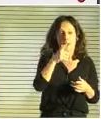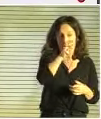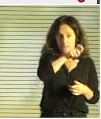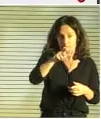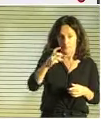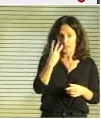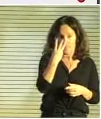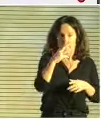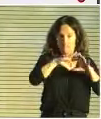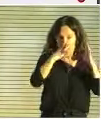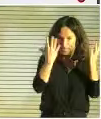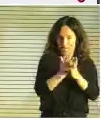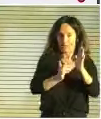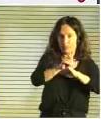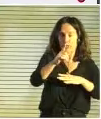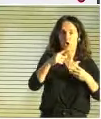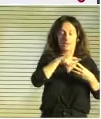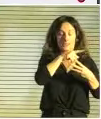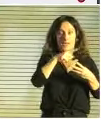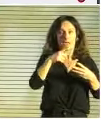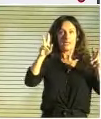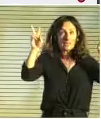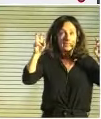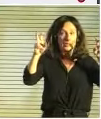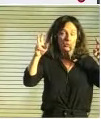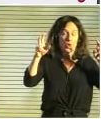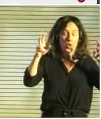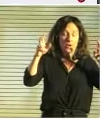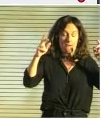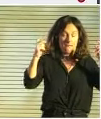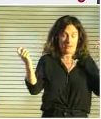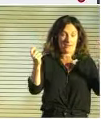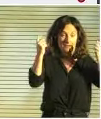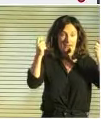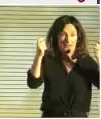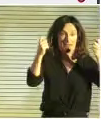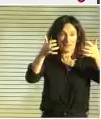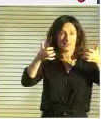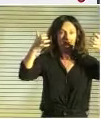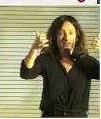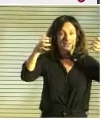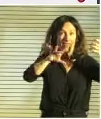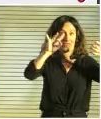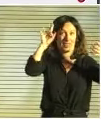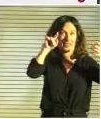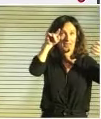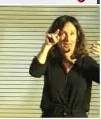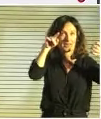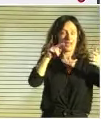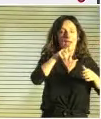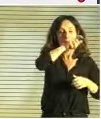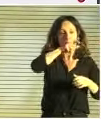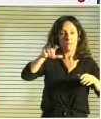we decided for people, planet, progress, and I think 2 or 3 weeks later there was the huge conference, and I heard the word prosperity, and I